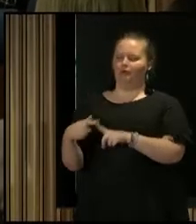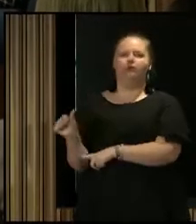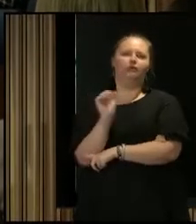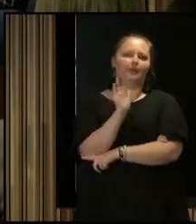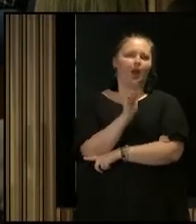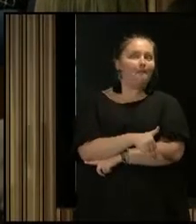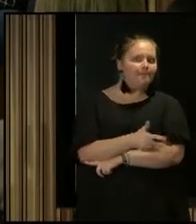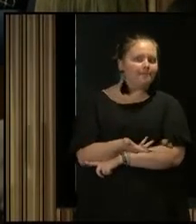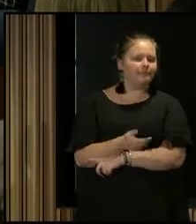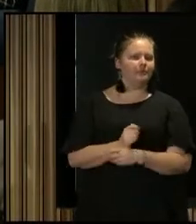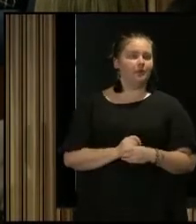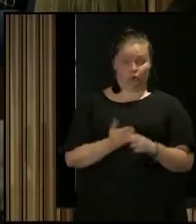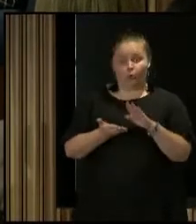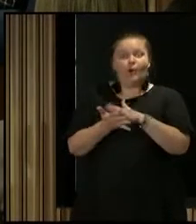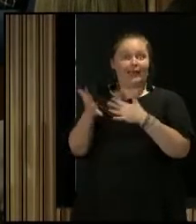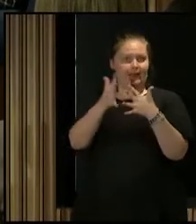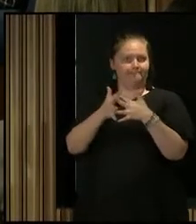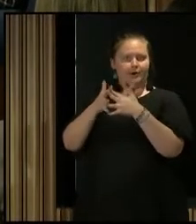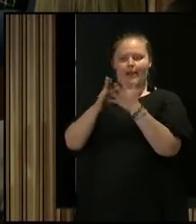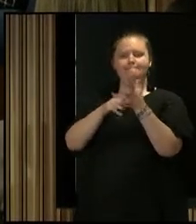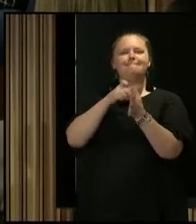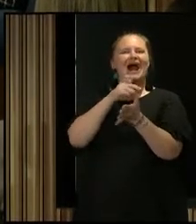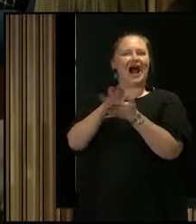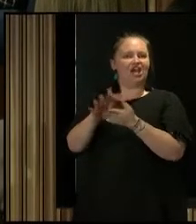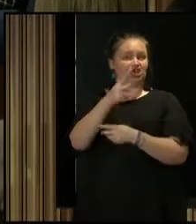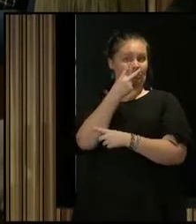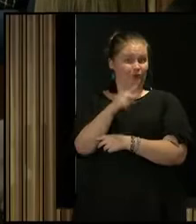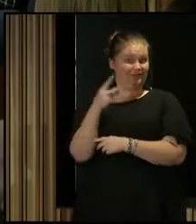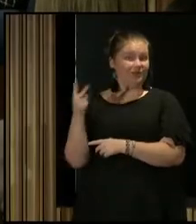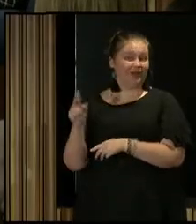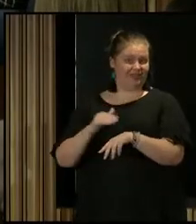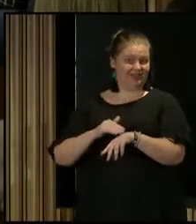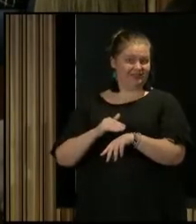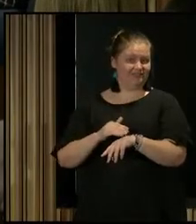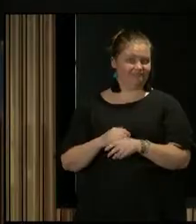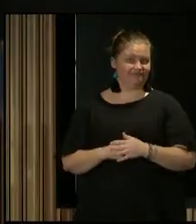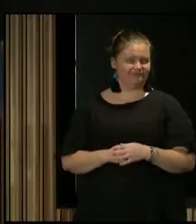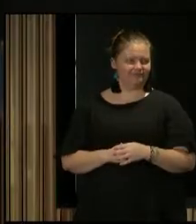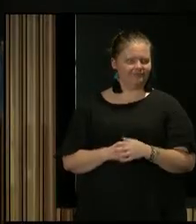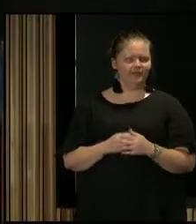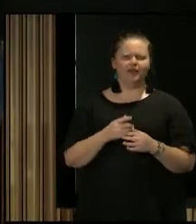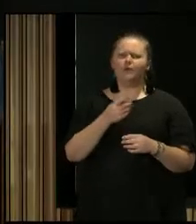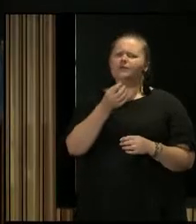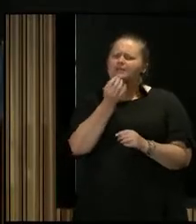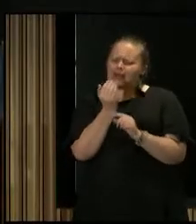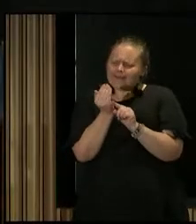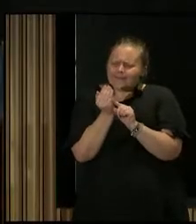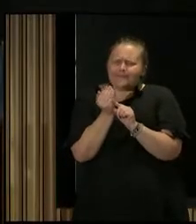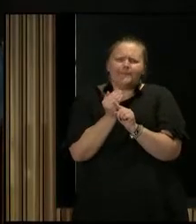mean, we were in America in March 2020, which, and actually it was sort of just